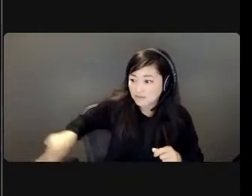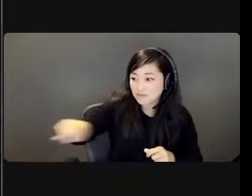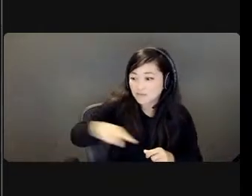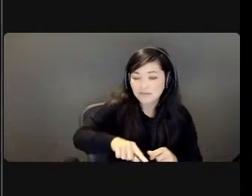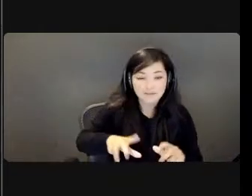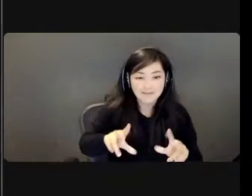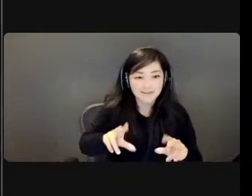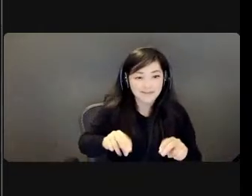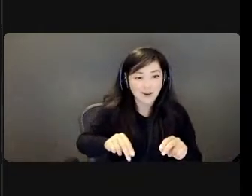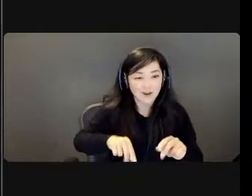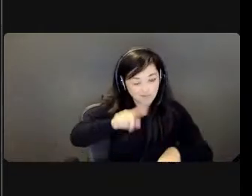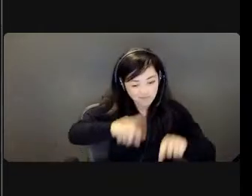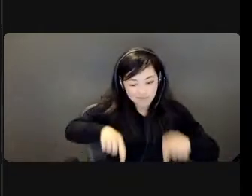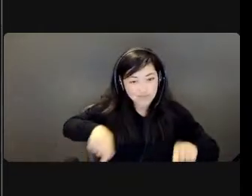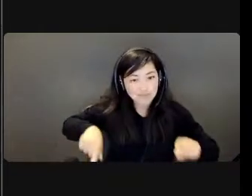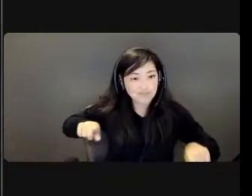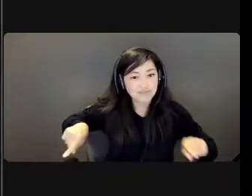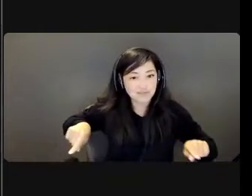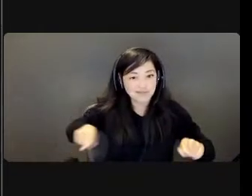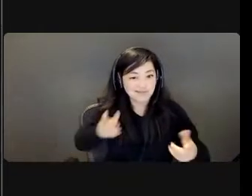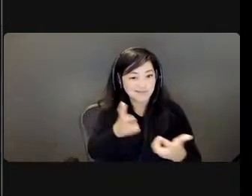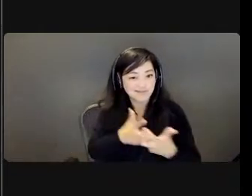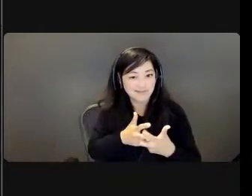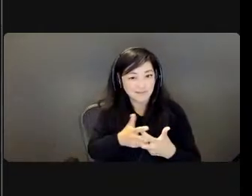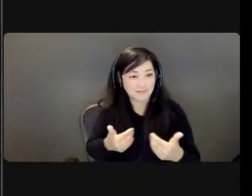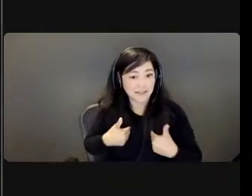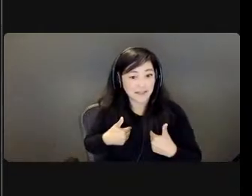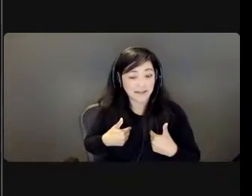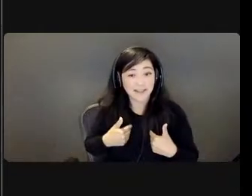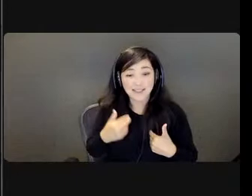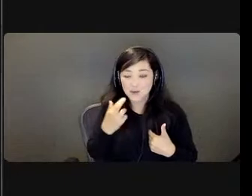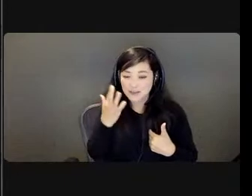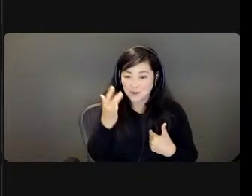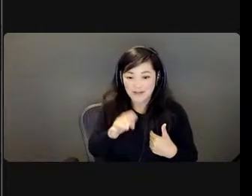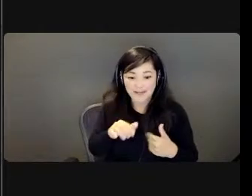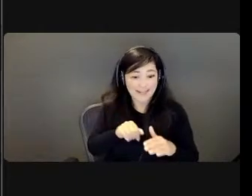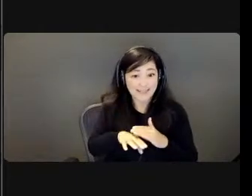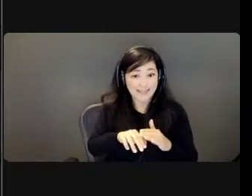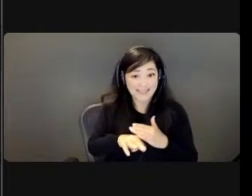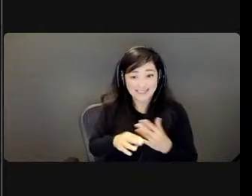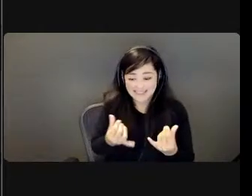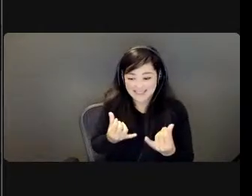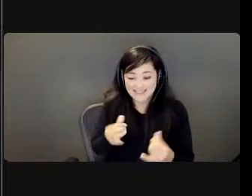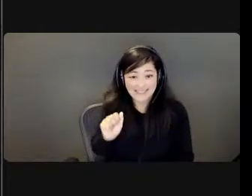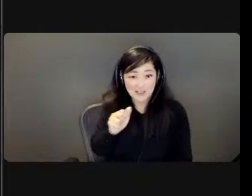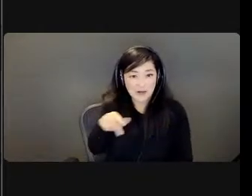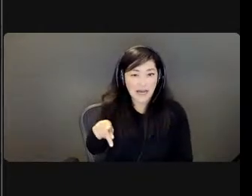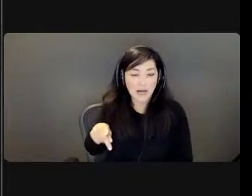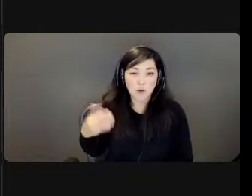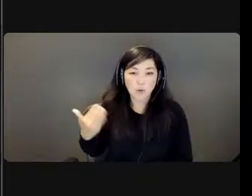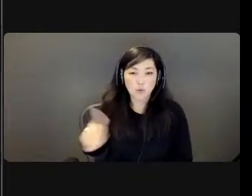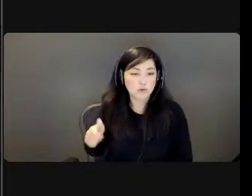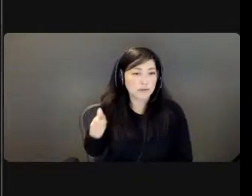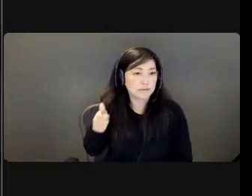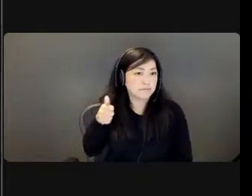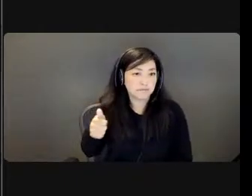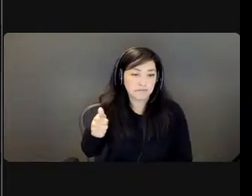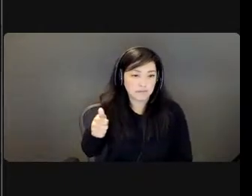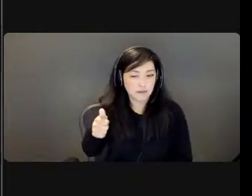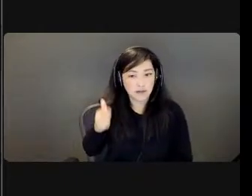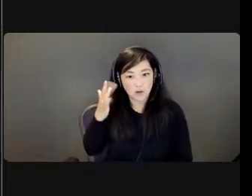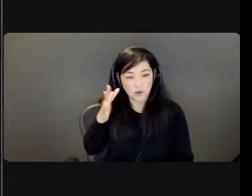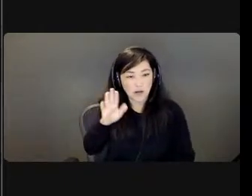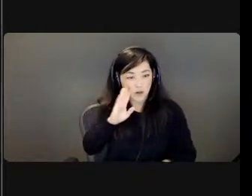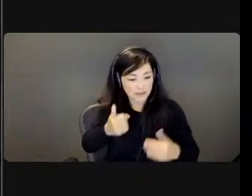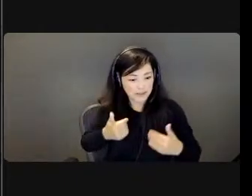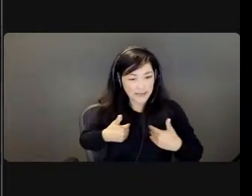And I think that's where apps like Access Now are so powerful, because you have different ratings from different